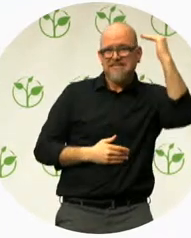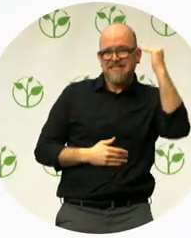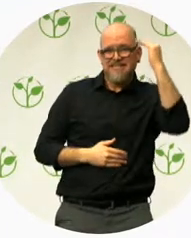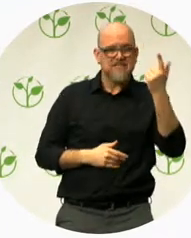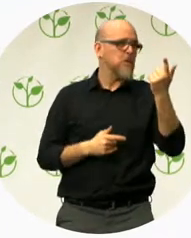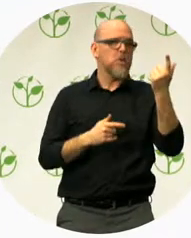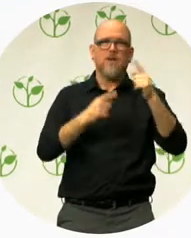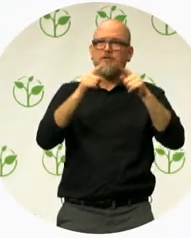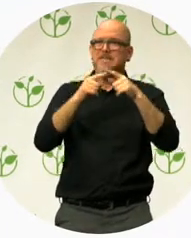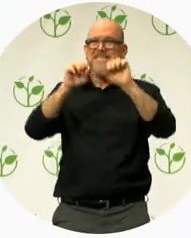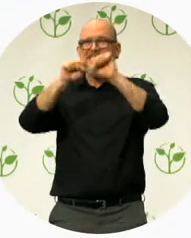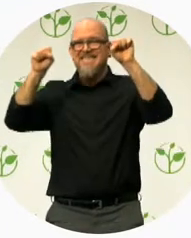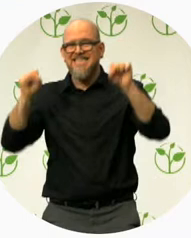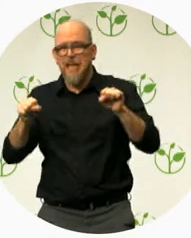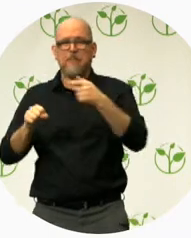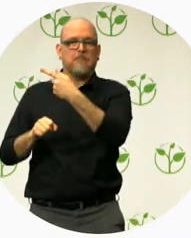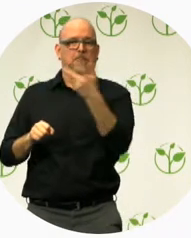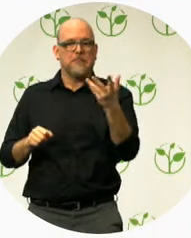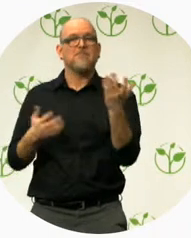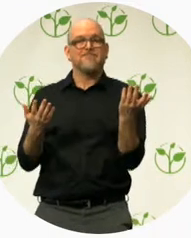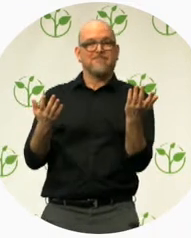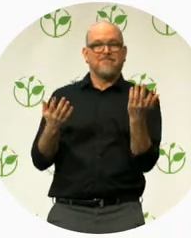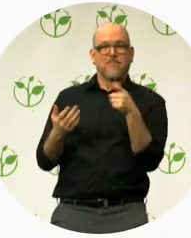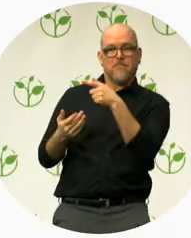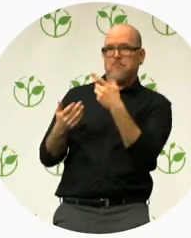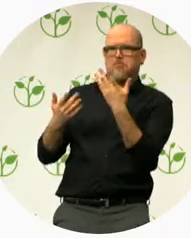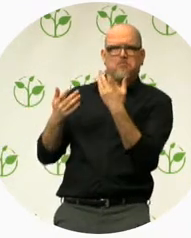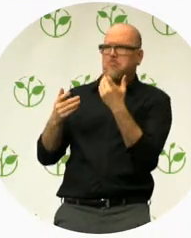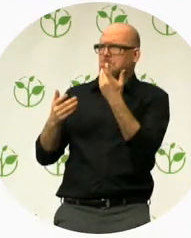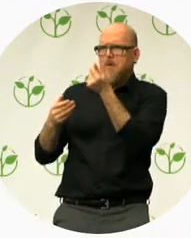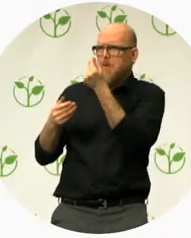you repeat it for life in a workplace with walls, is dying.